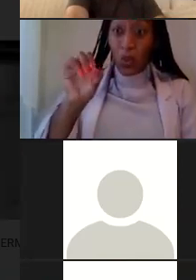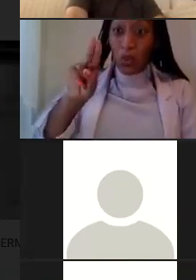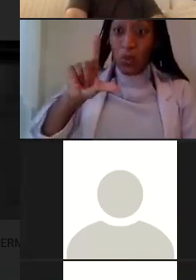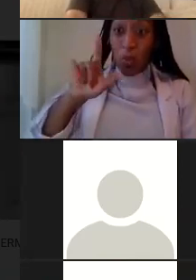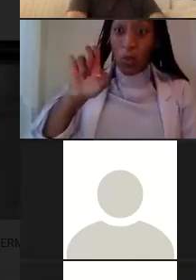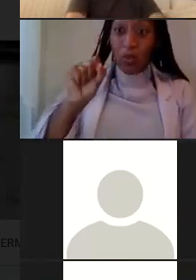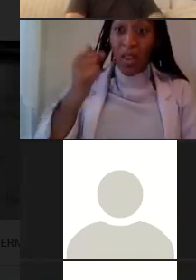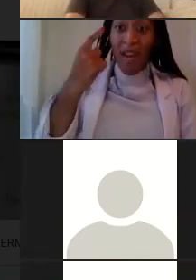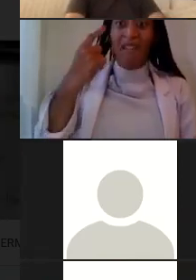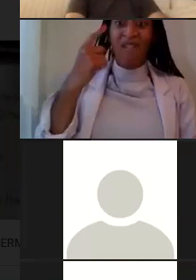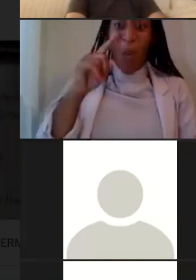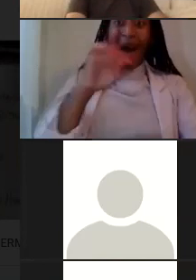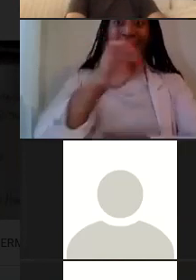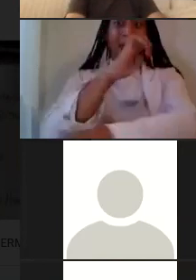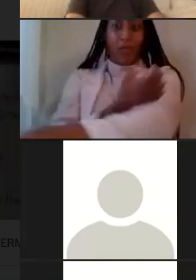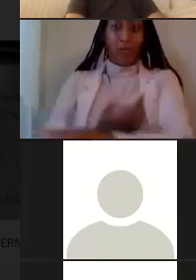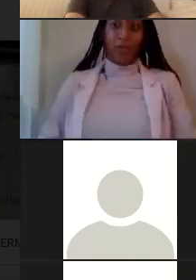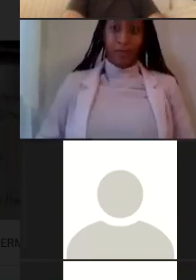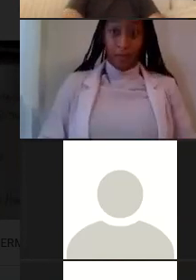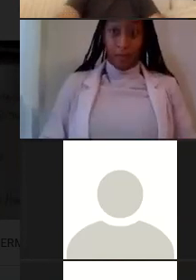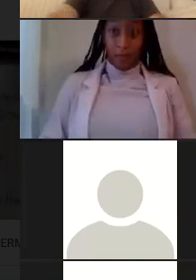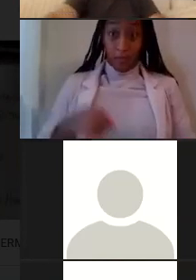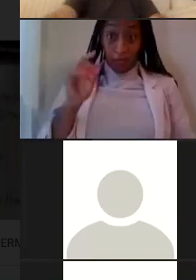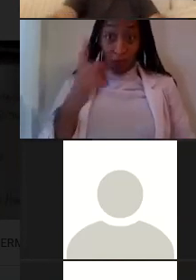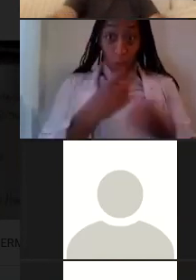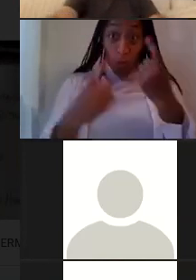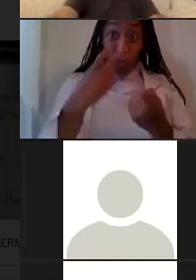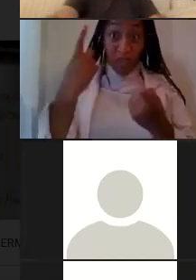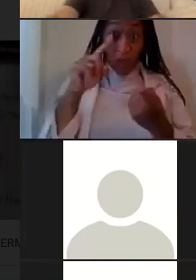Okay. Any questions on that example?